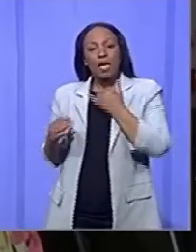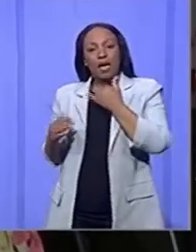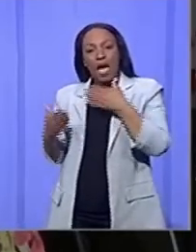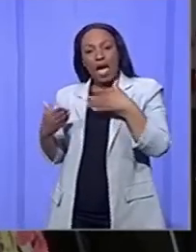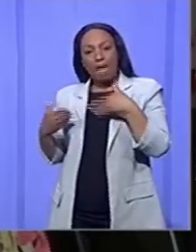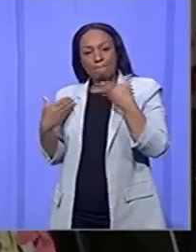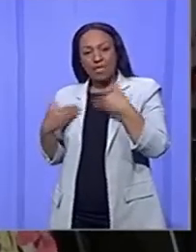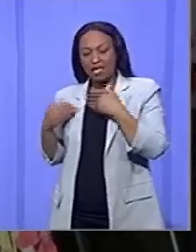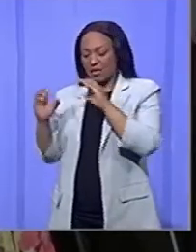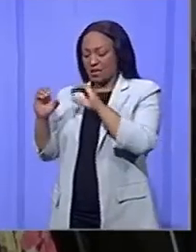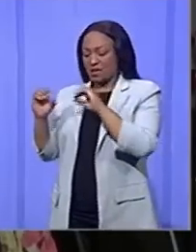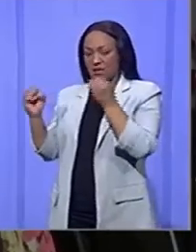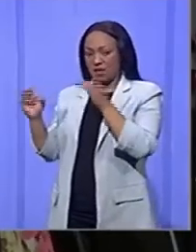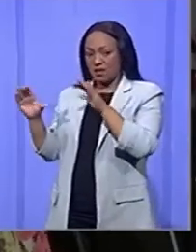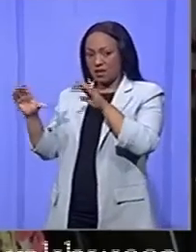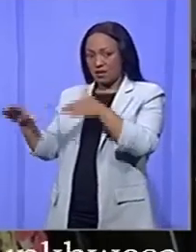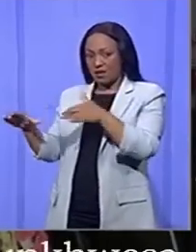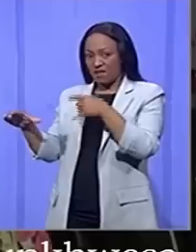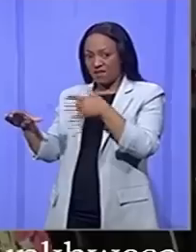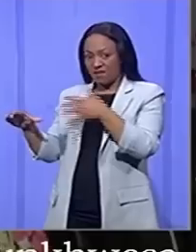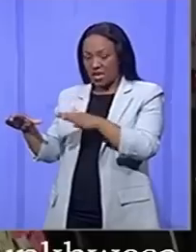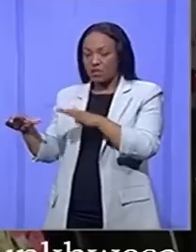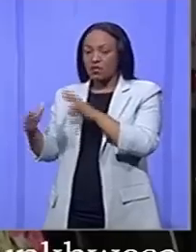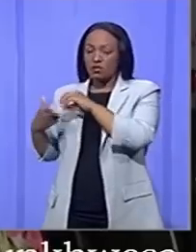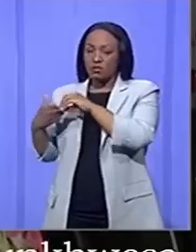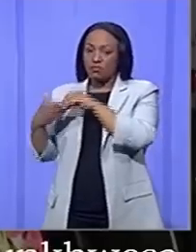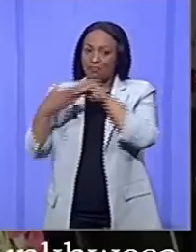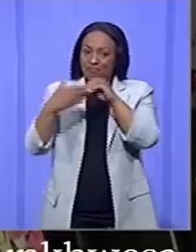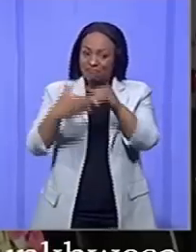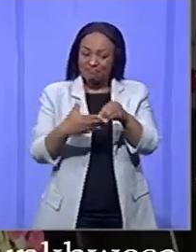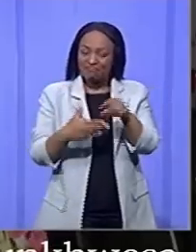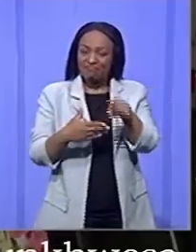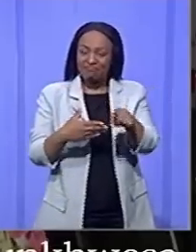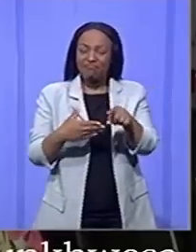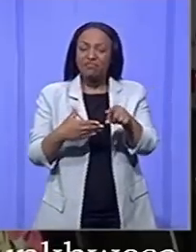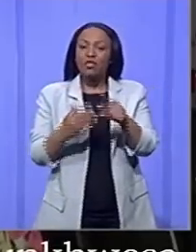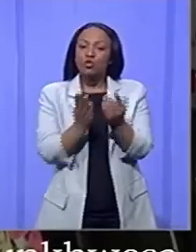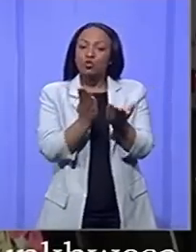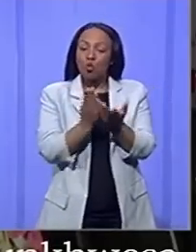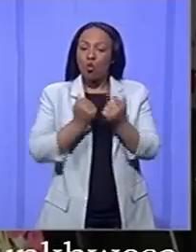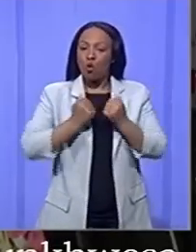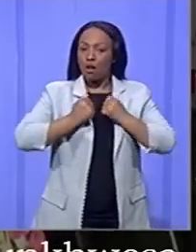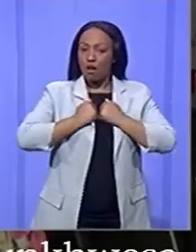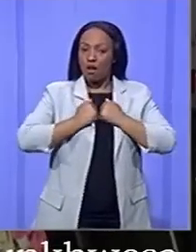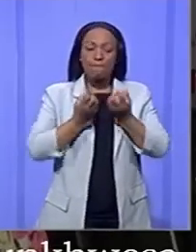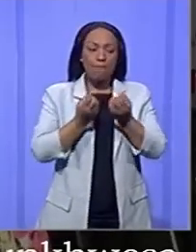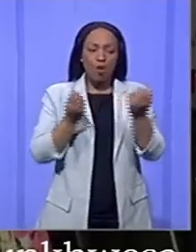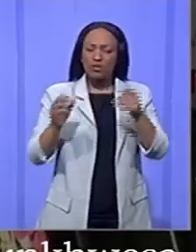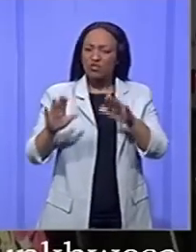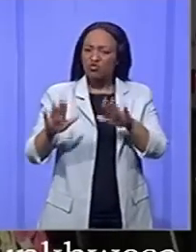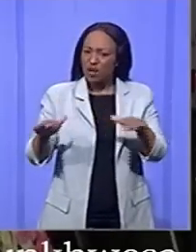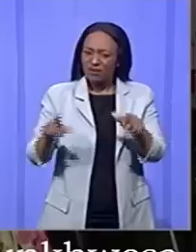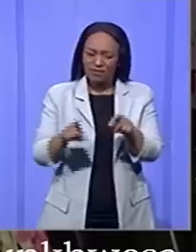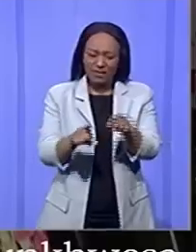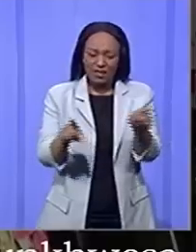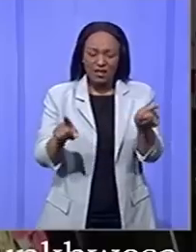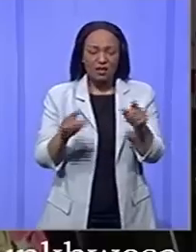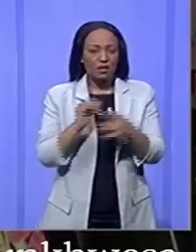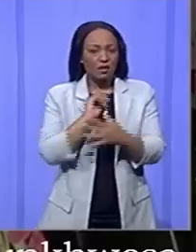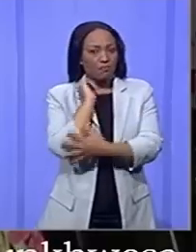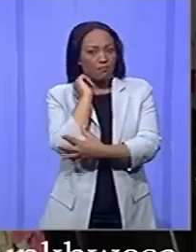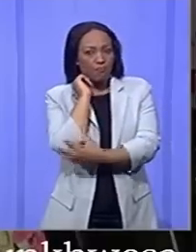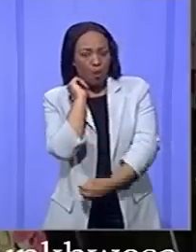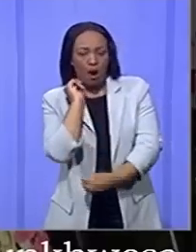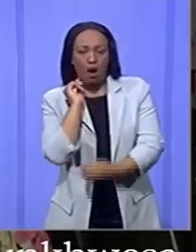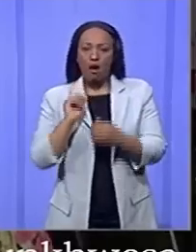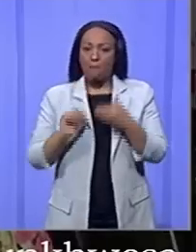their gifts to our school because most of the school kids here at our school is underprivileged. Their parents cannot